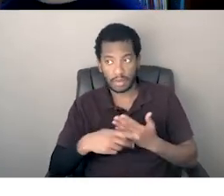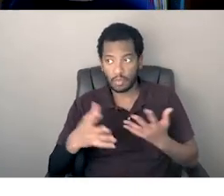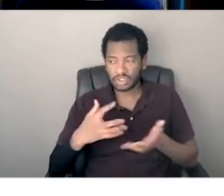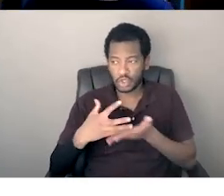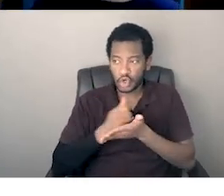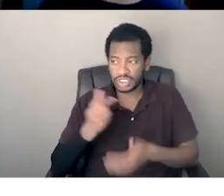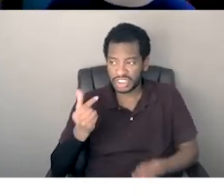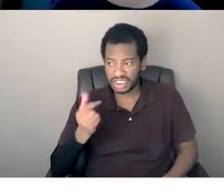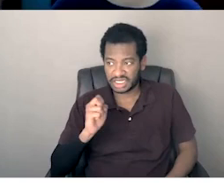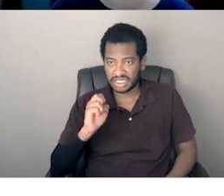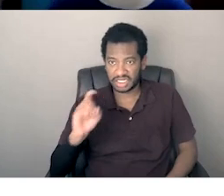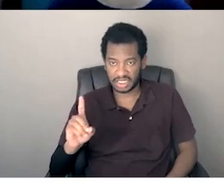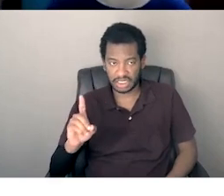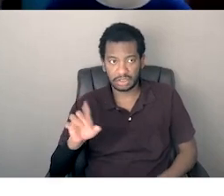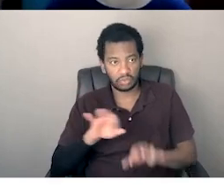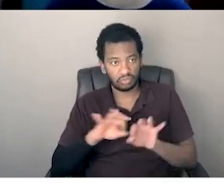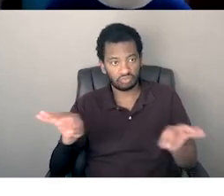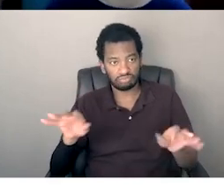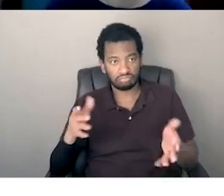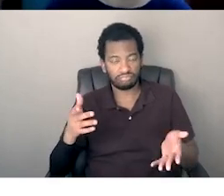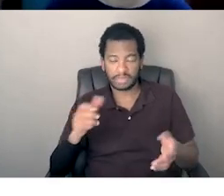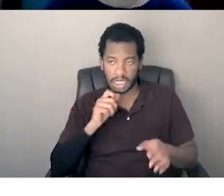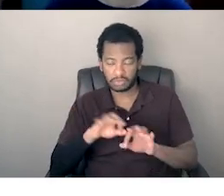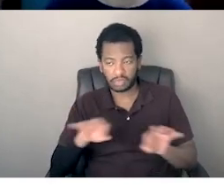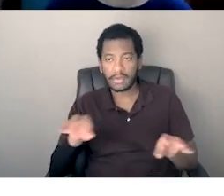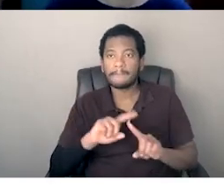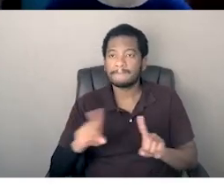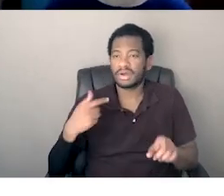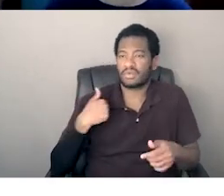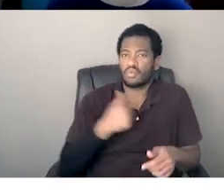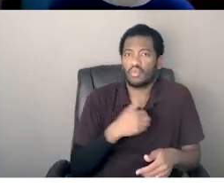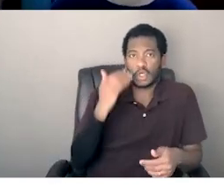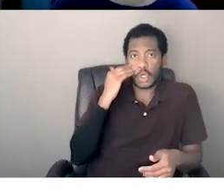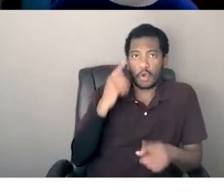in California, which I'll drop into the chat link right now.